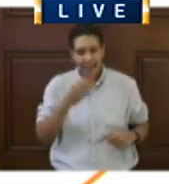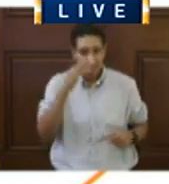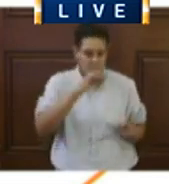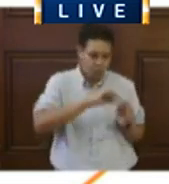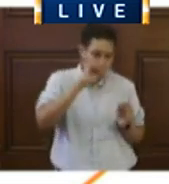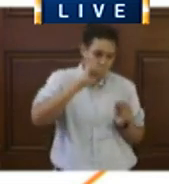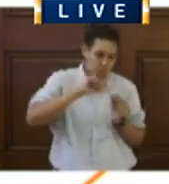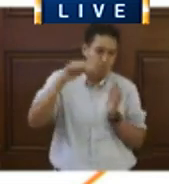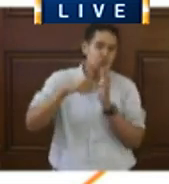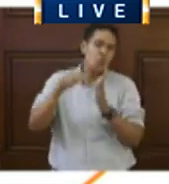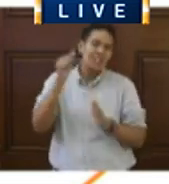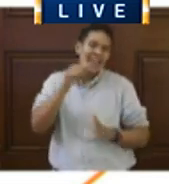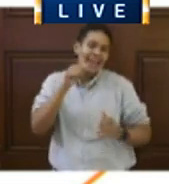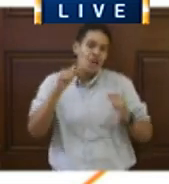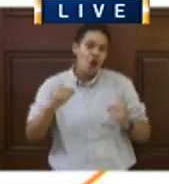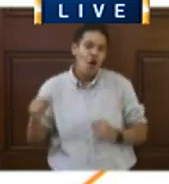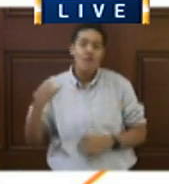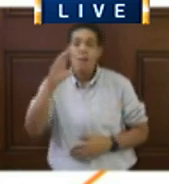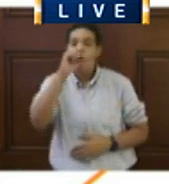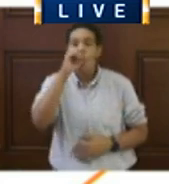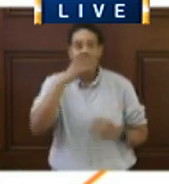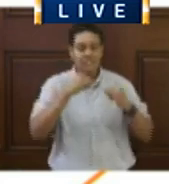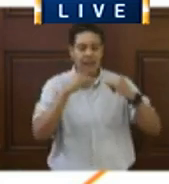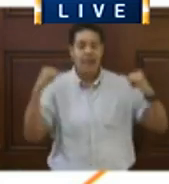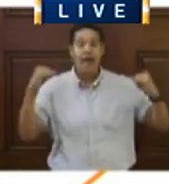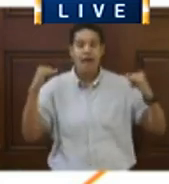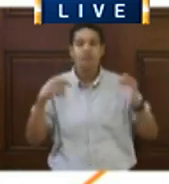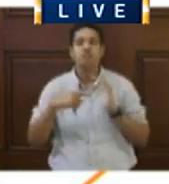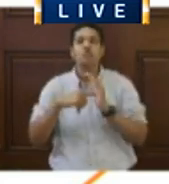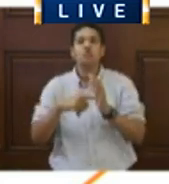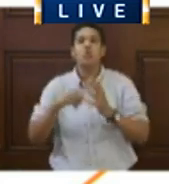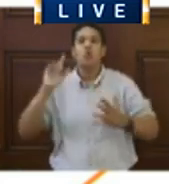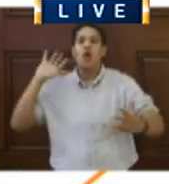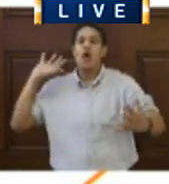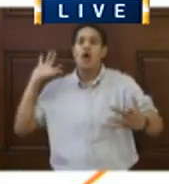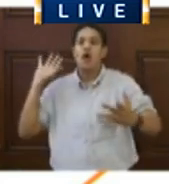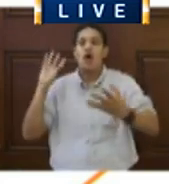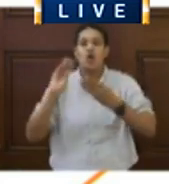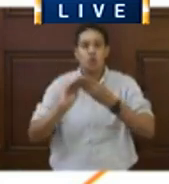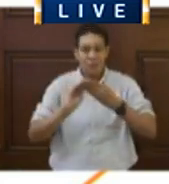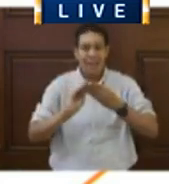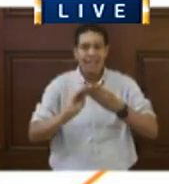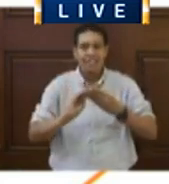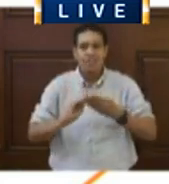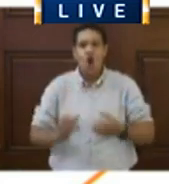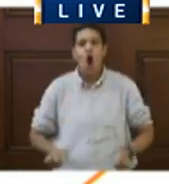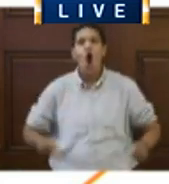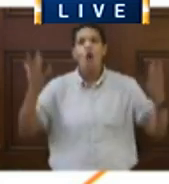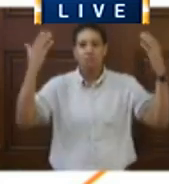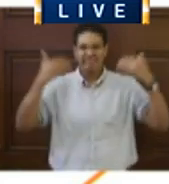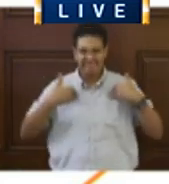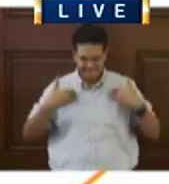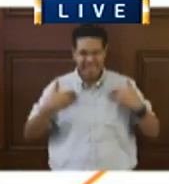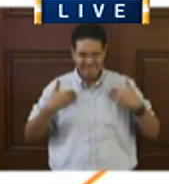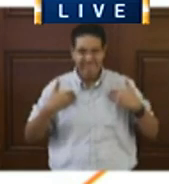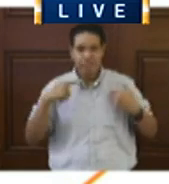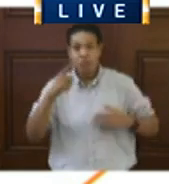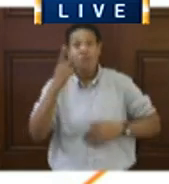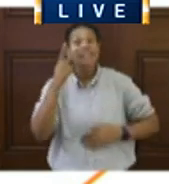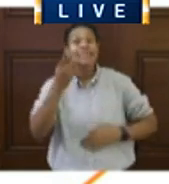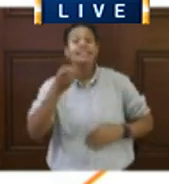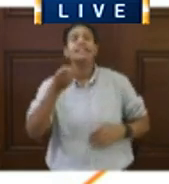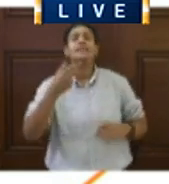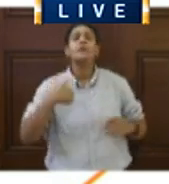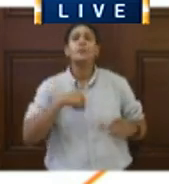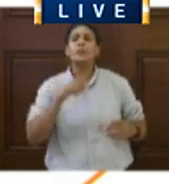and the orange line shows the accumulation of cases, the total cases. So you can see we're